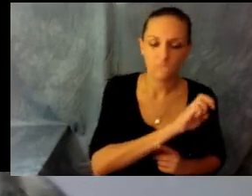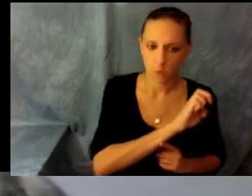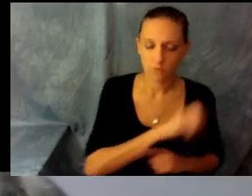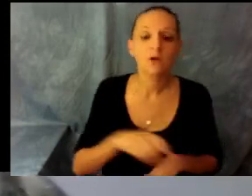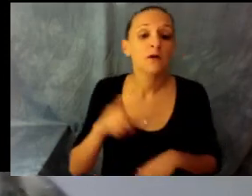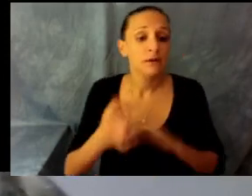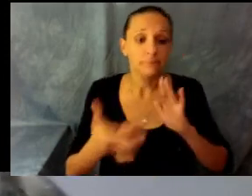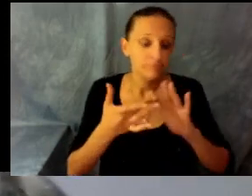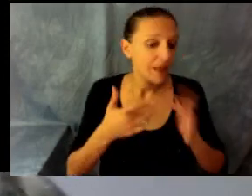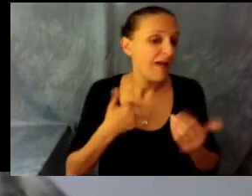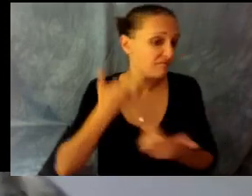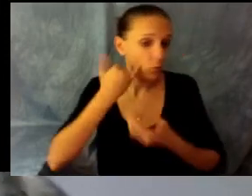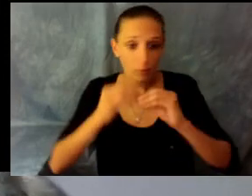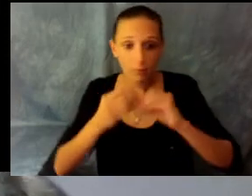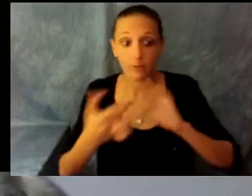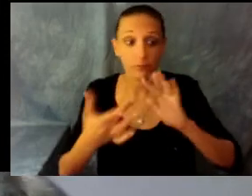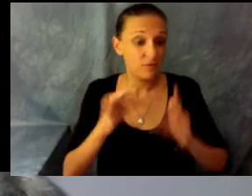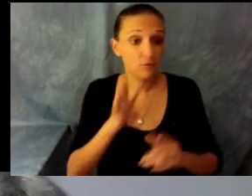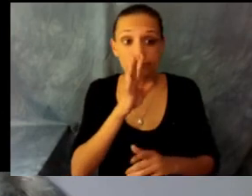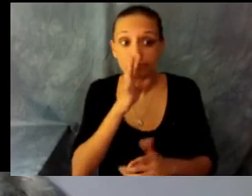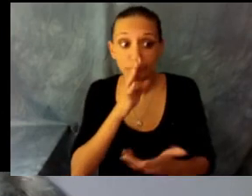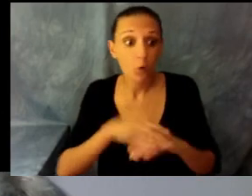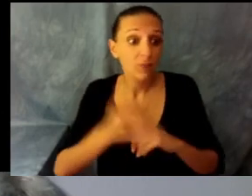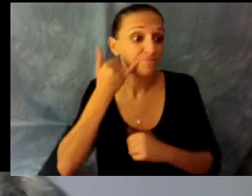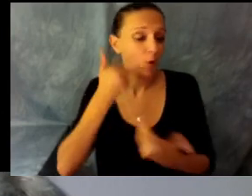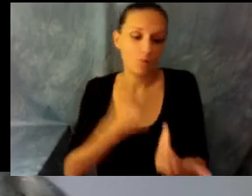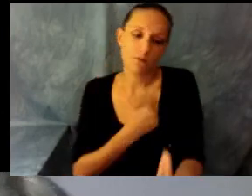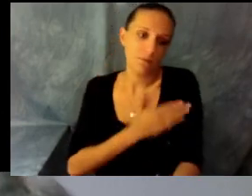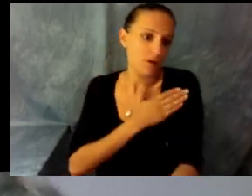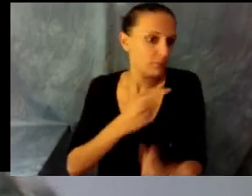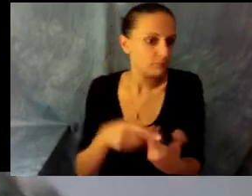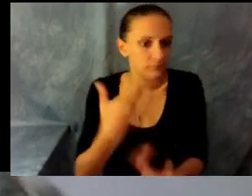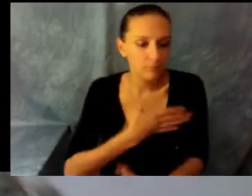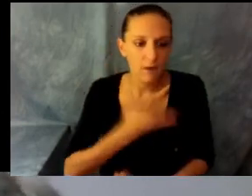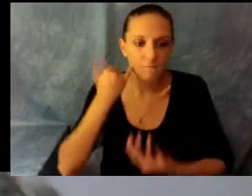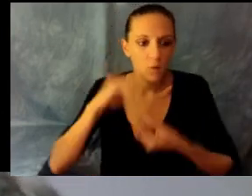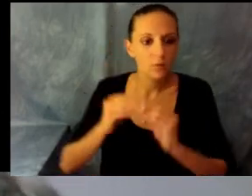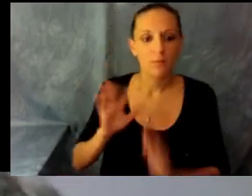reachable. If phones are better, I'm happy to give out my phone number as well,